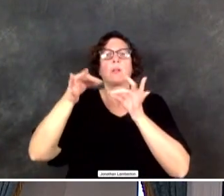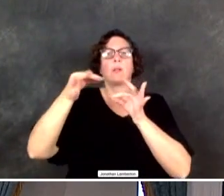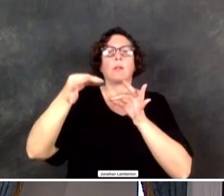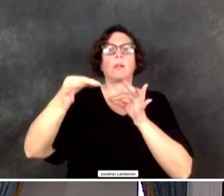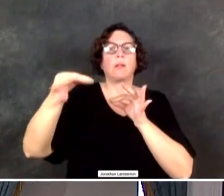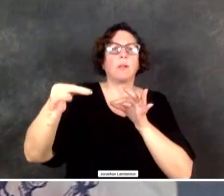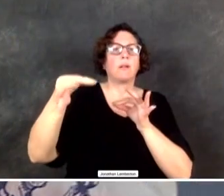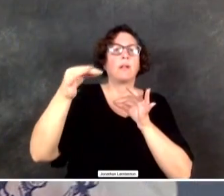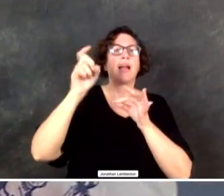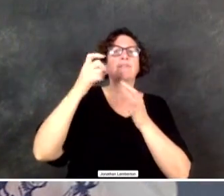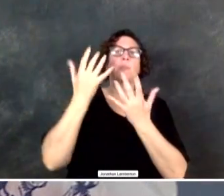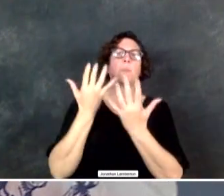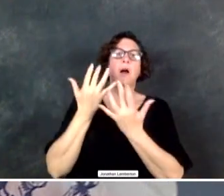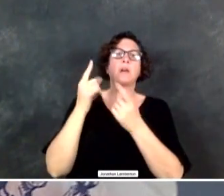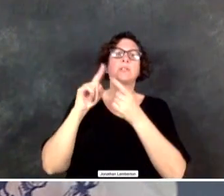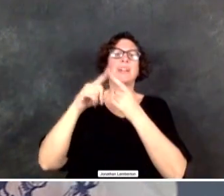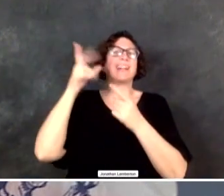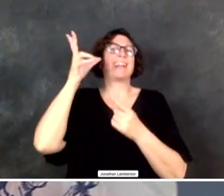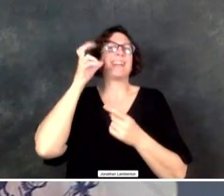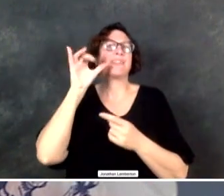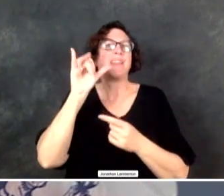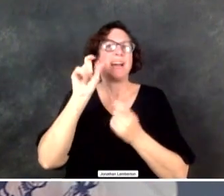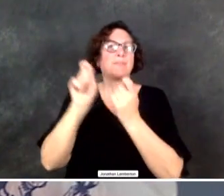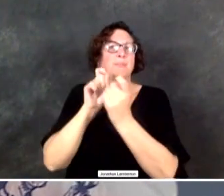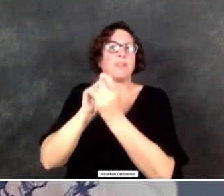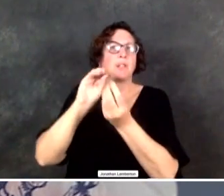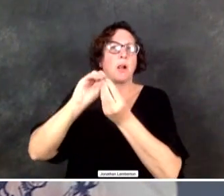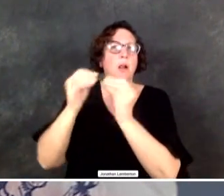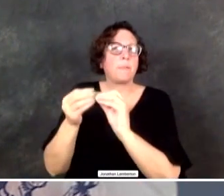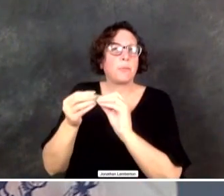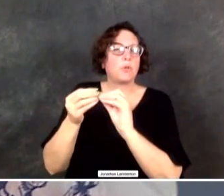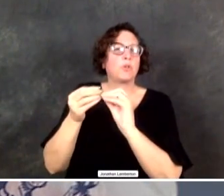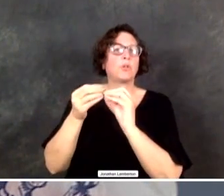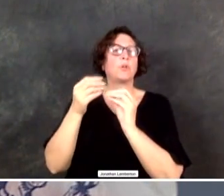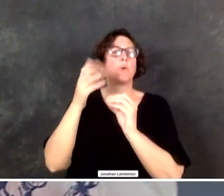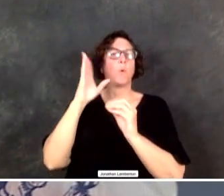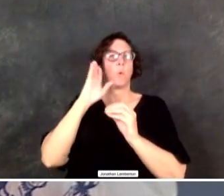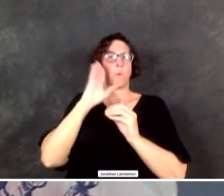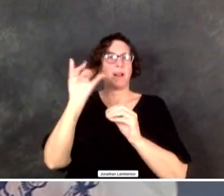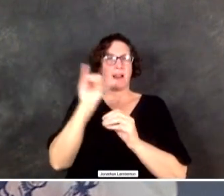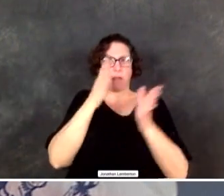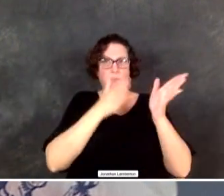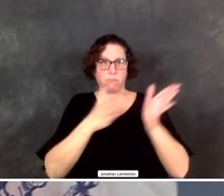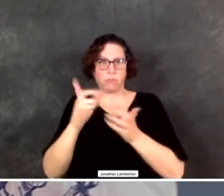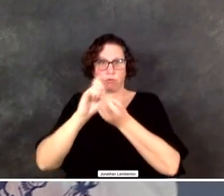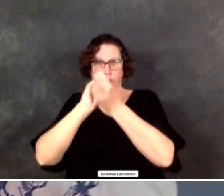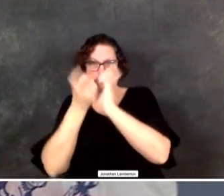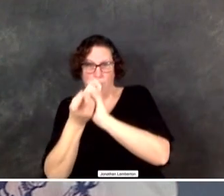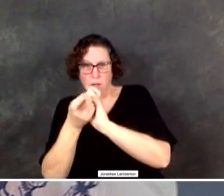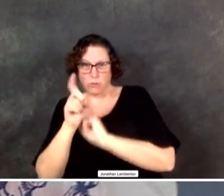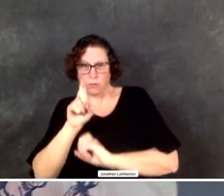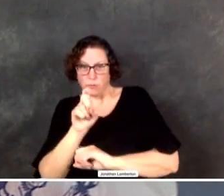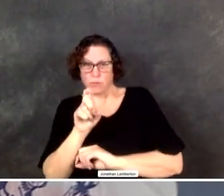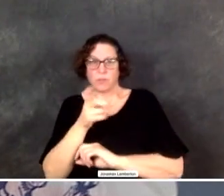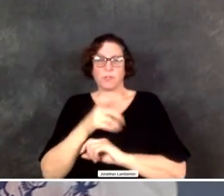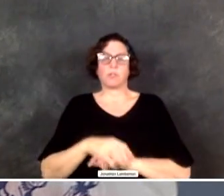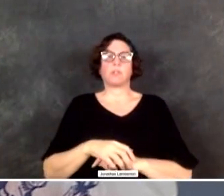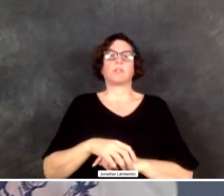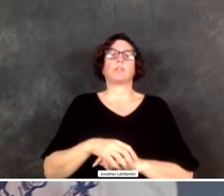think everyone is working together to try and deal with information in a very, very